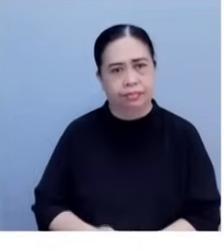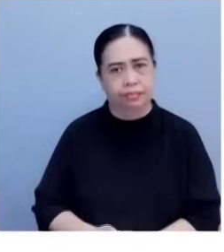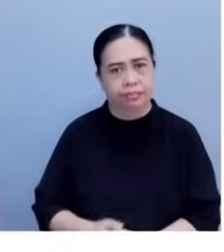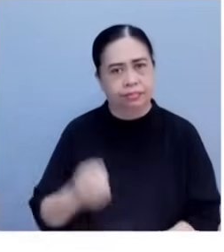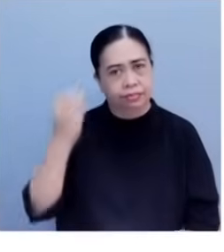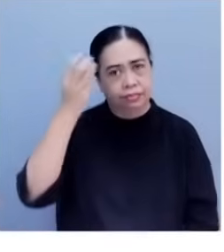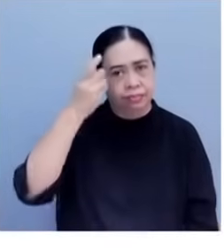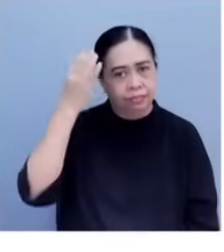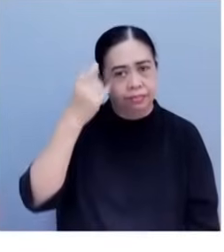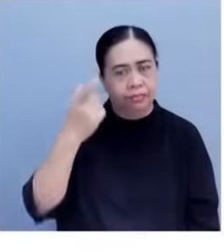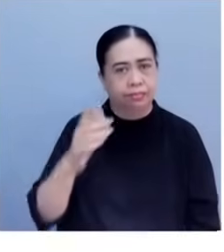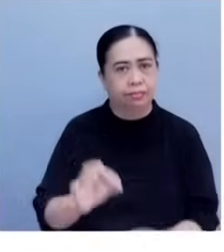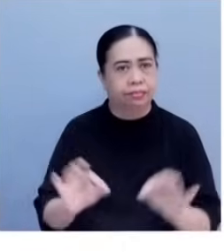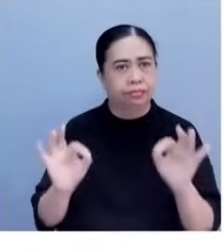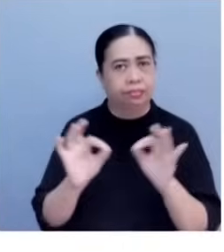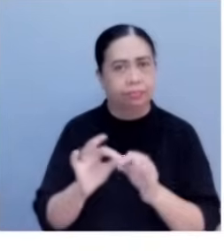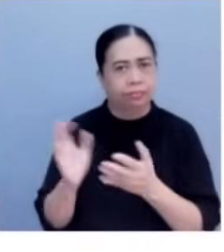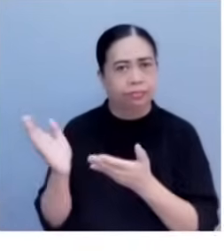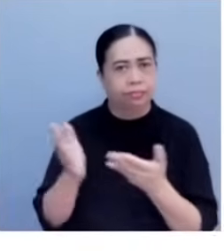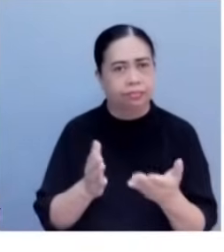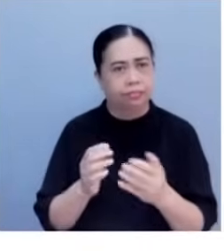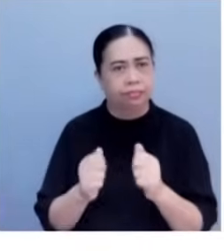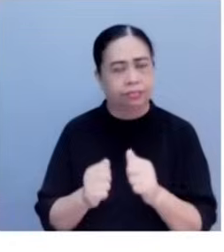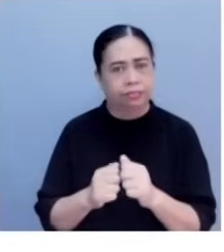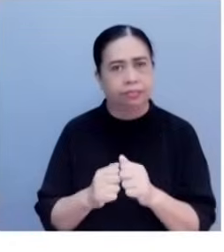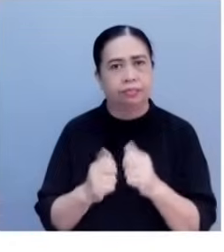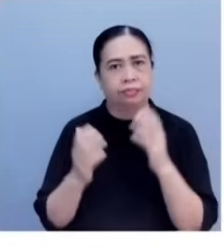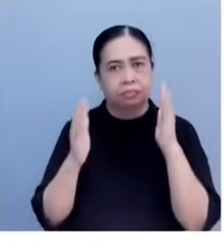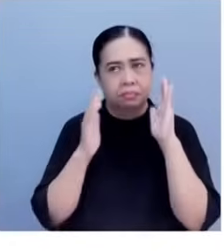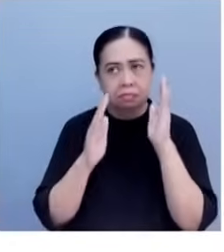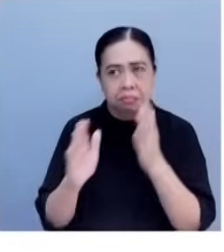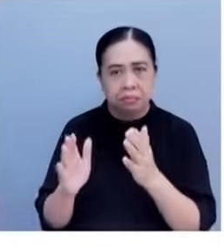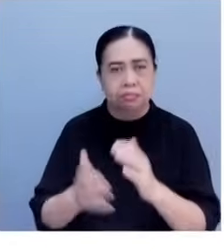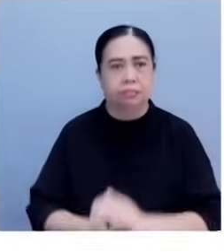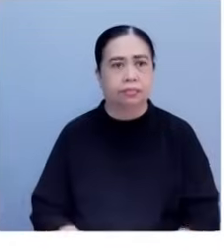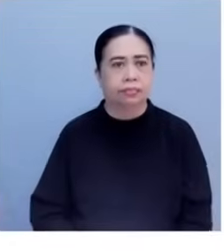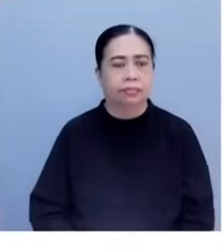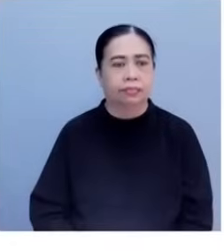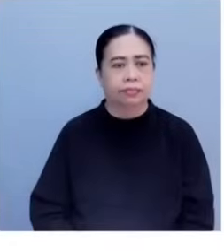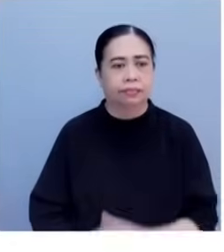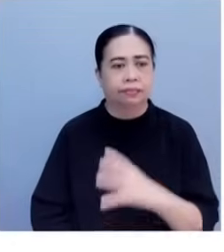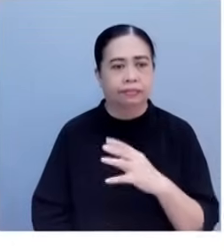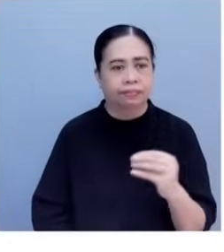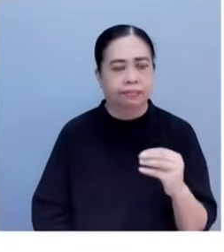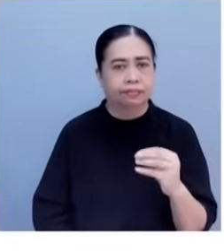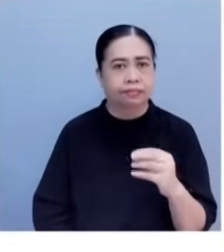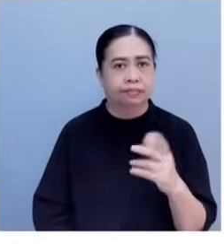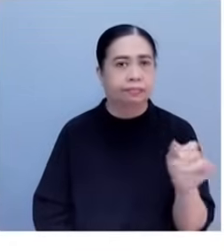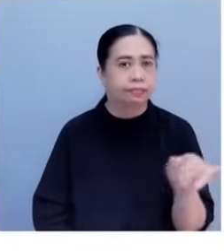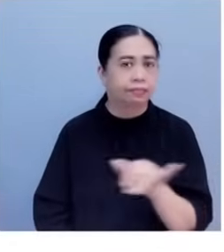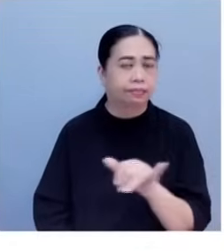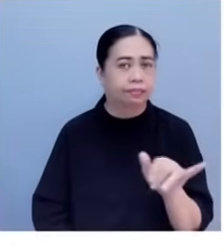thoughts on a matter brought to his attention. And relative